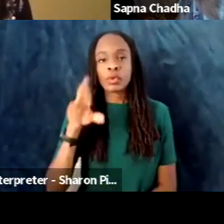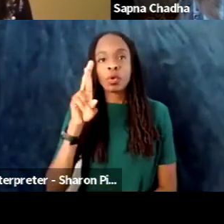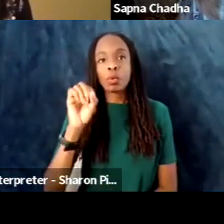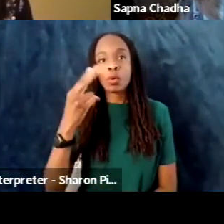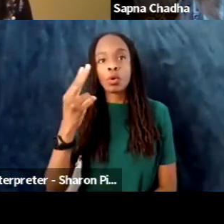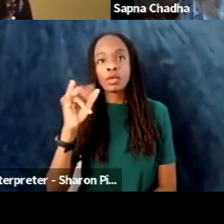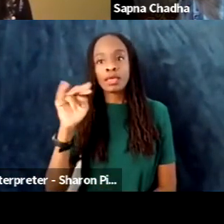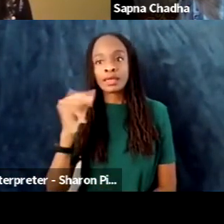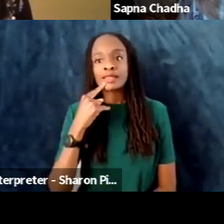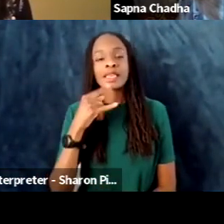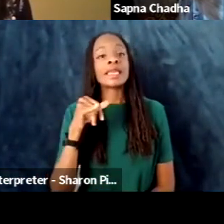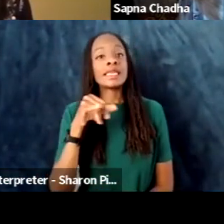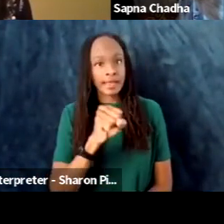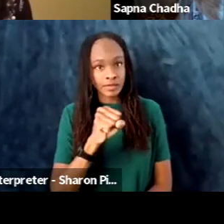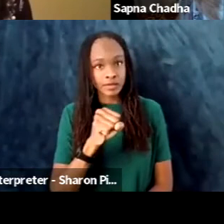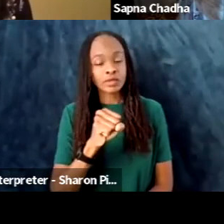So yes, and